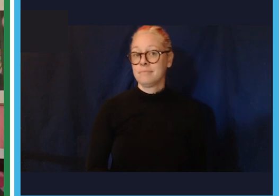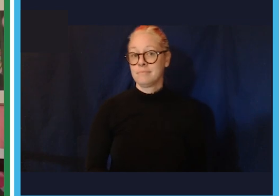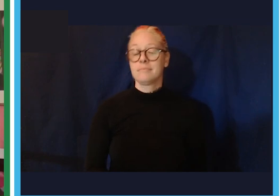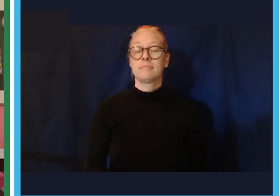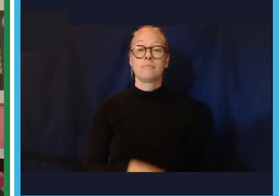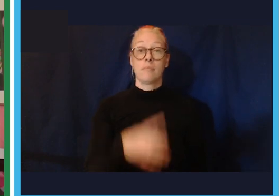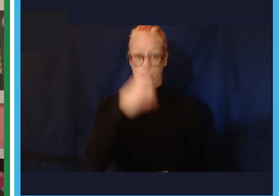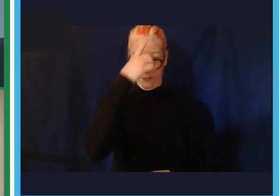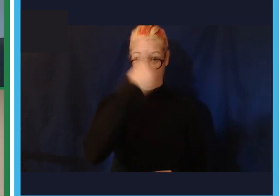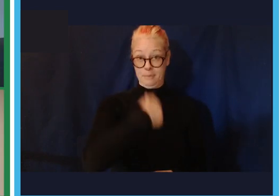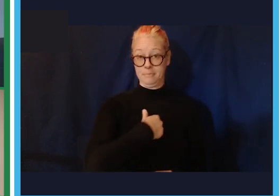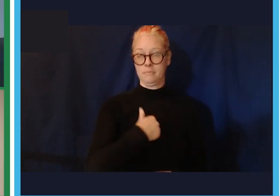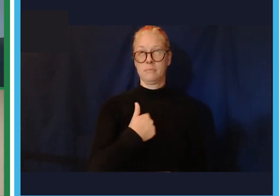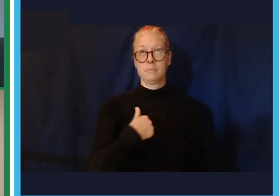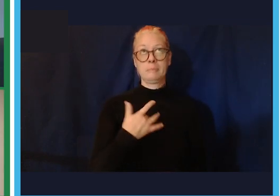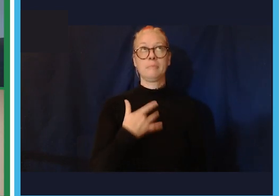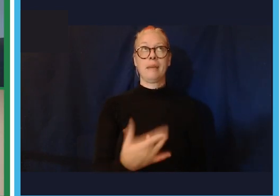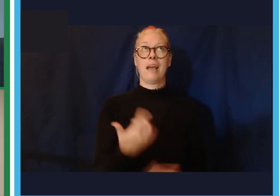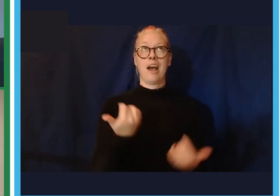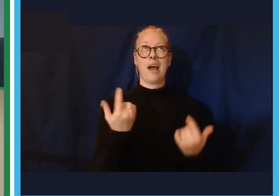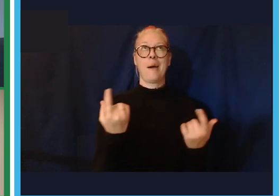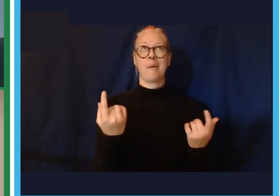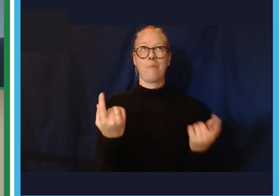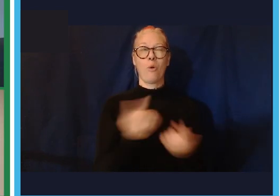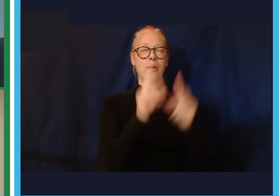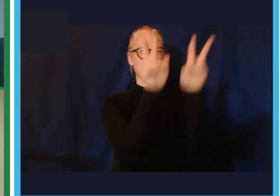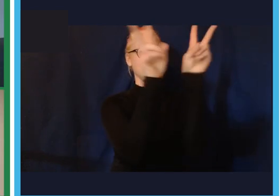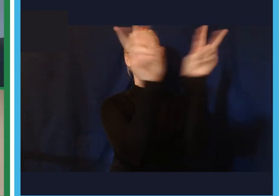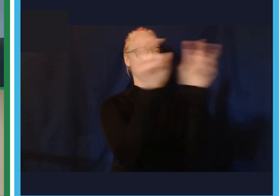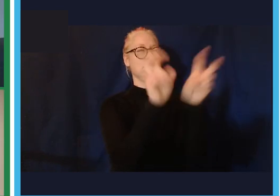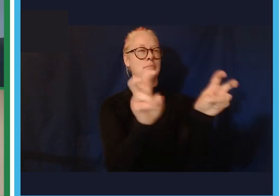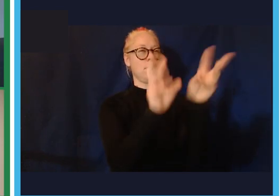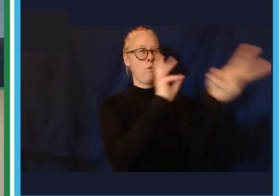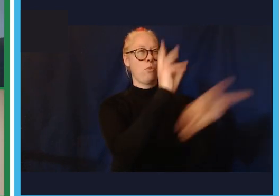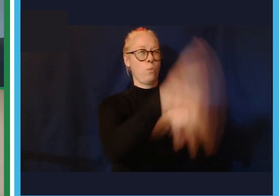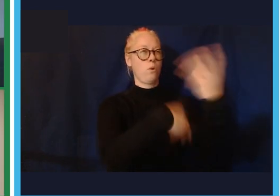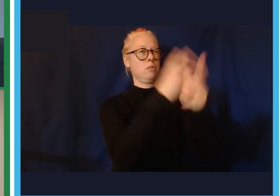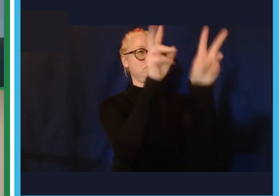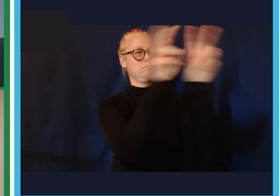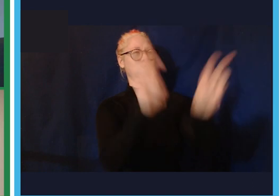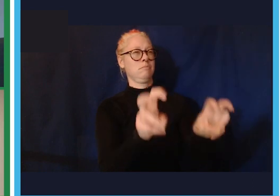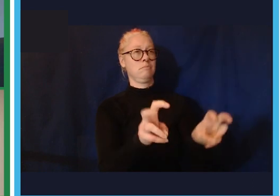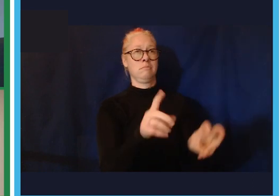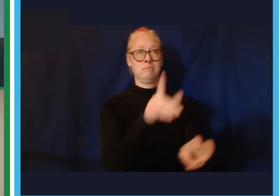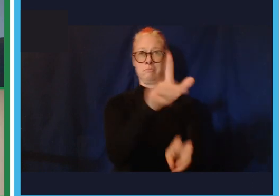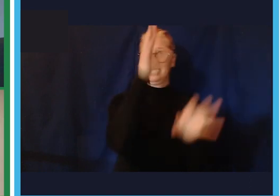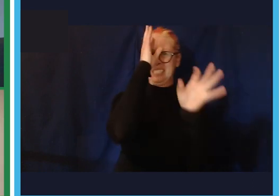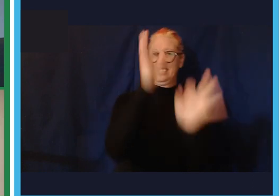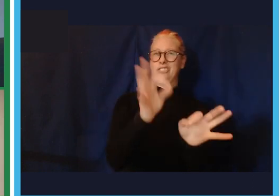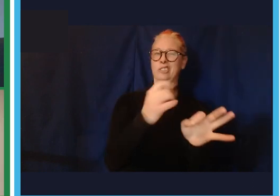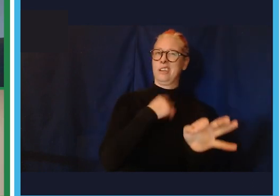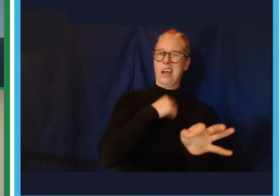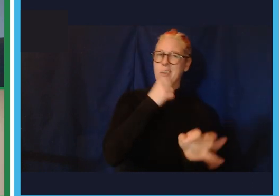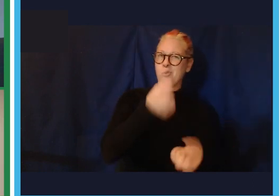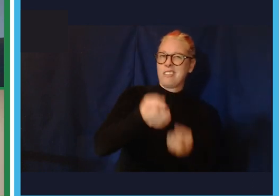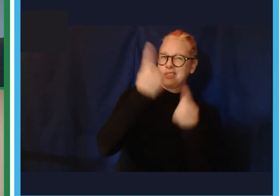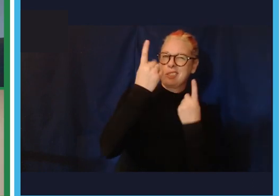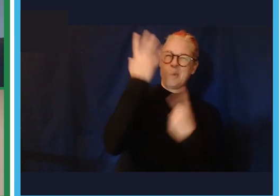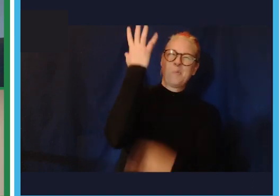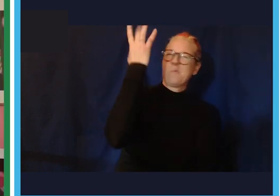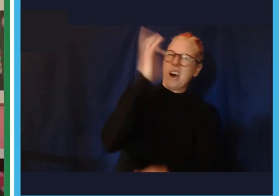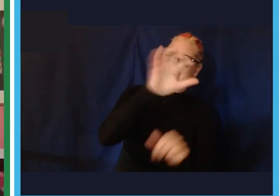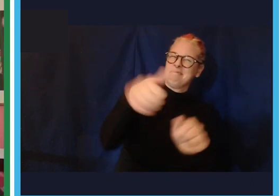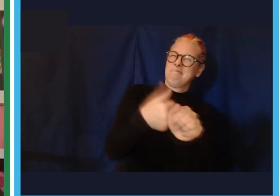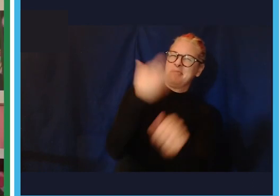it that way. Like I have such like values that like I can't even believe sometimes. Ooh. So a lot of times I